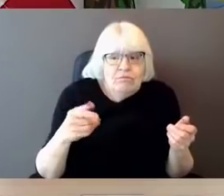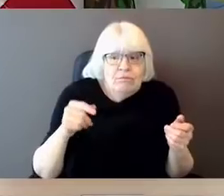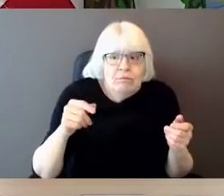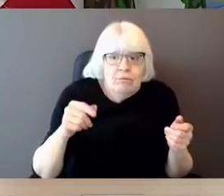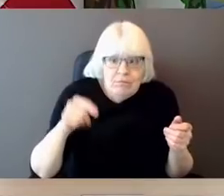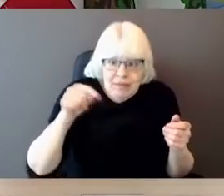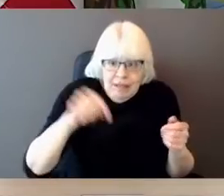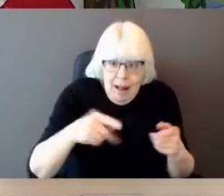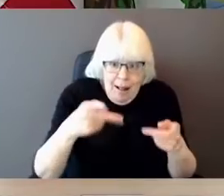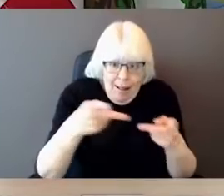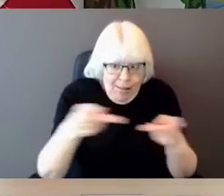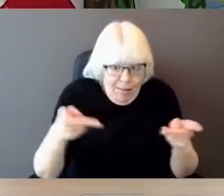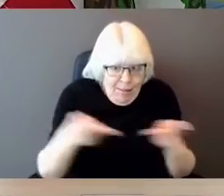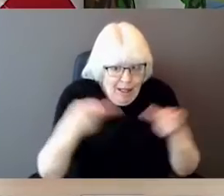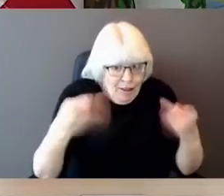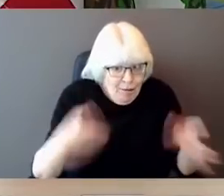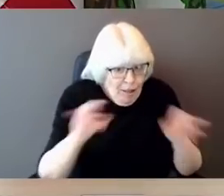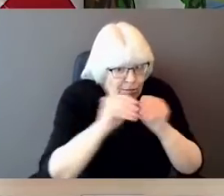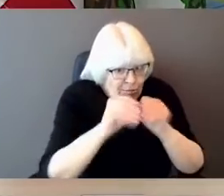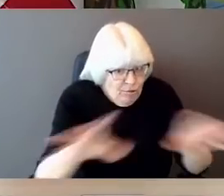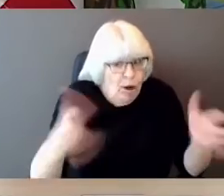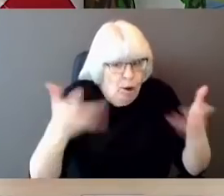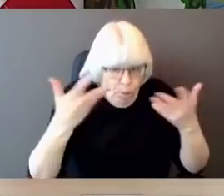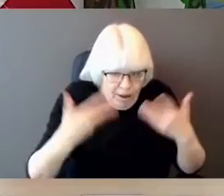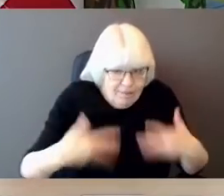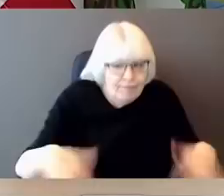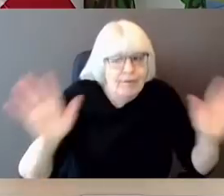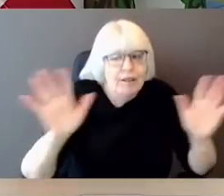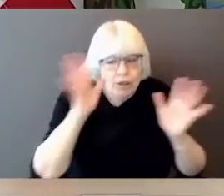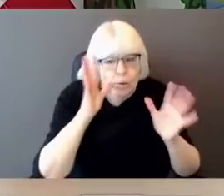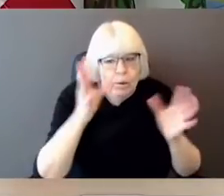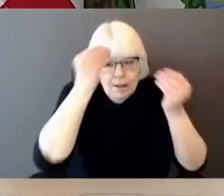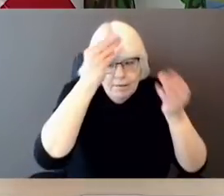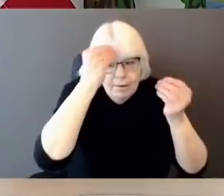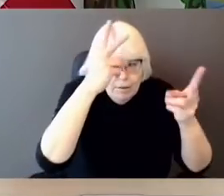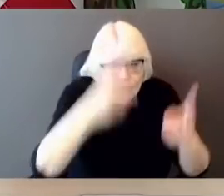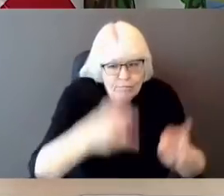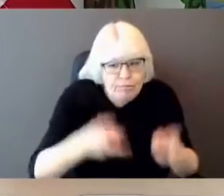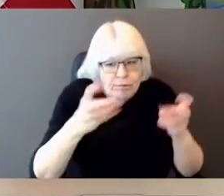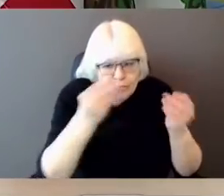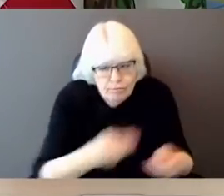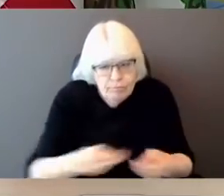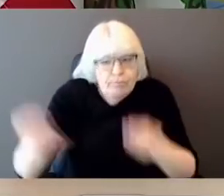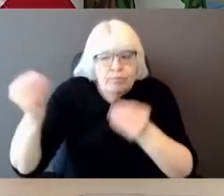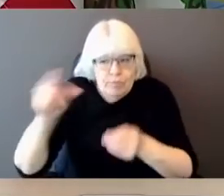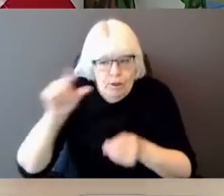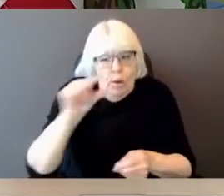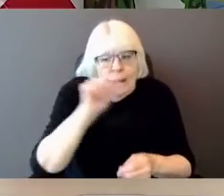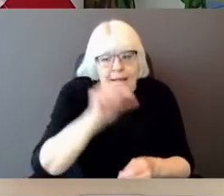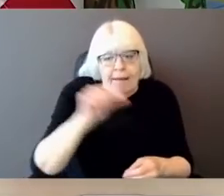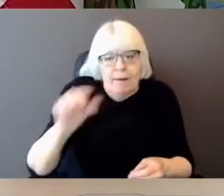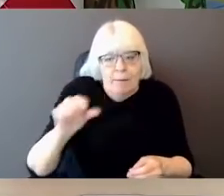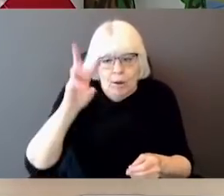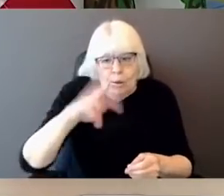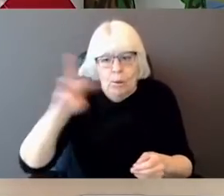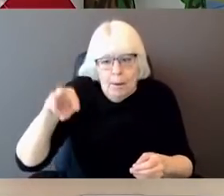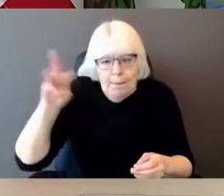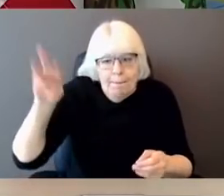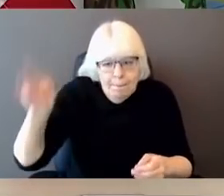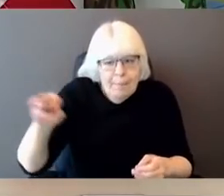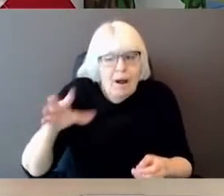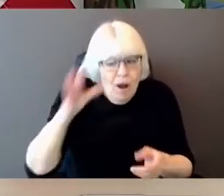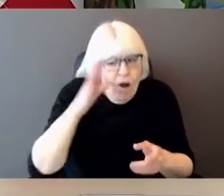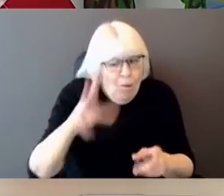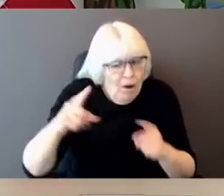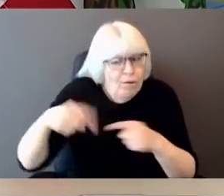will be posted on the provincial website, and a number of these summaries have been posted today or being posted this